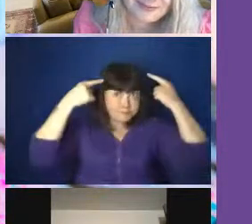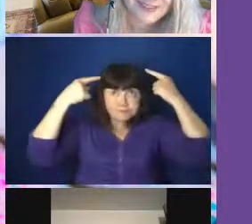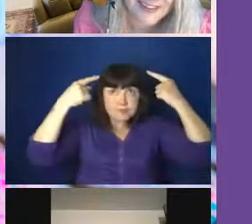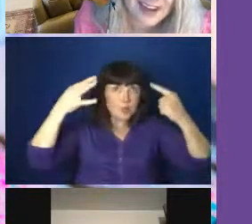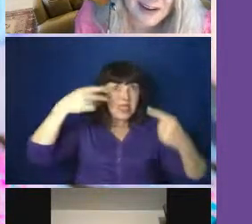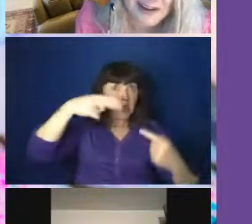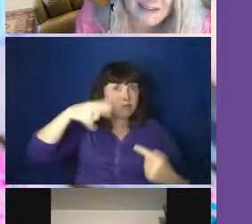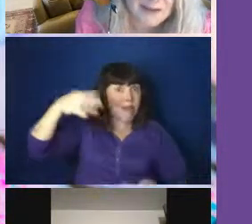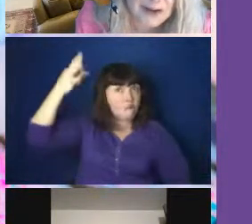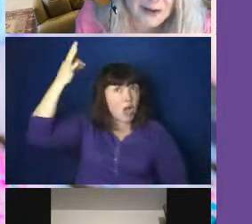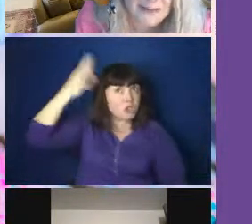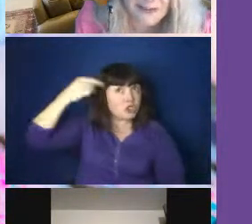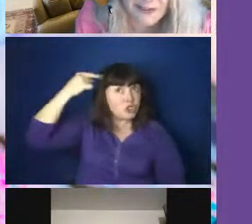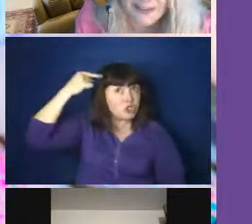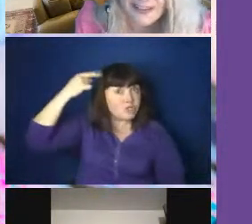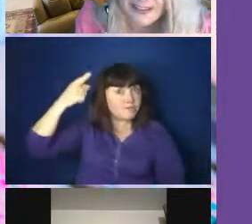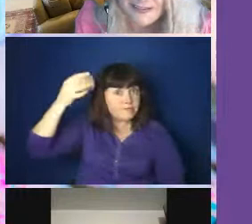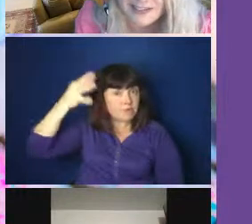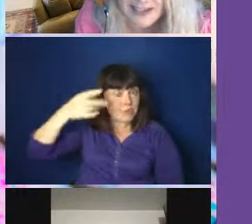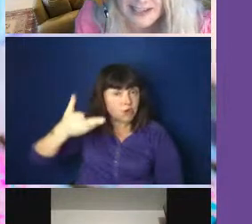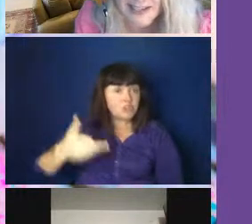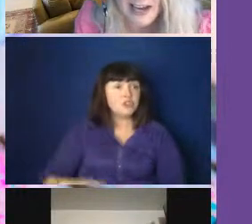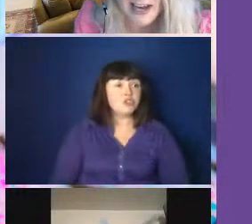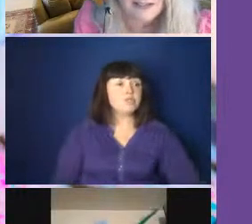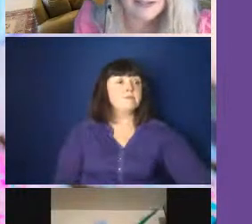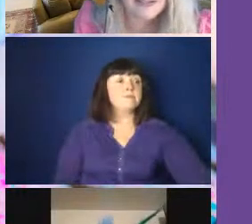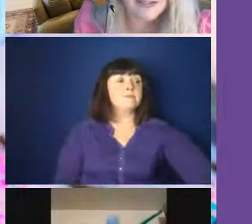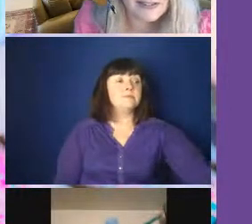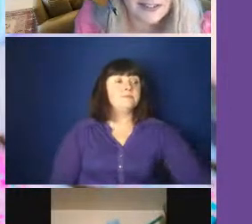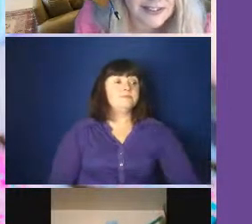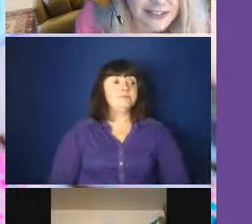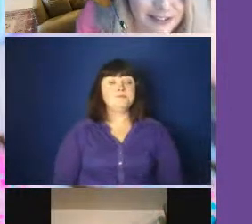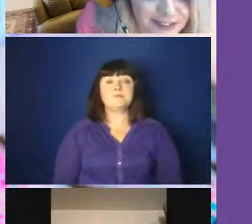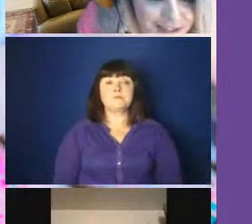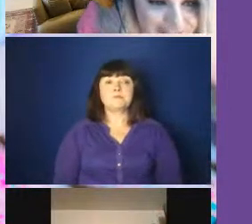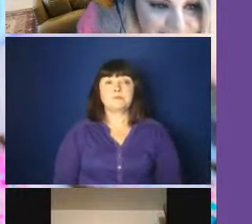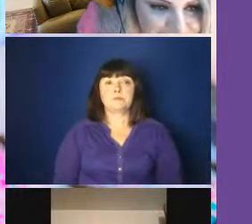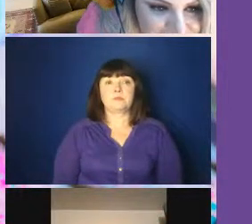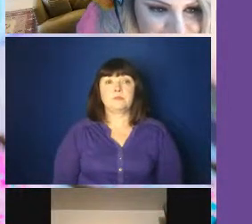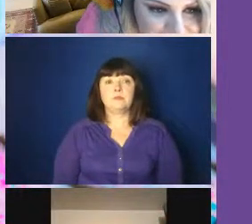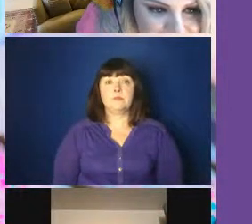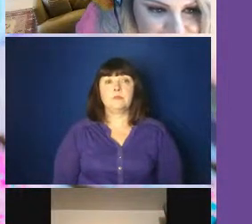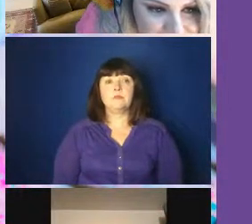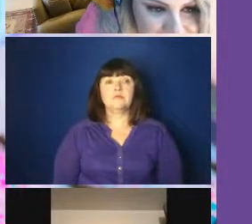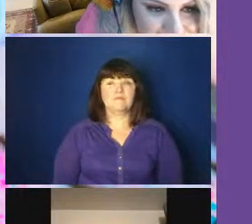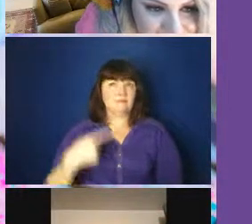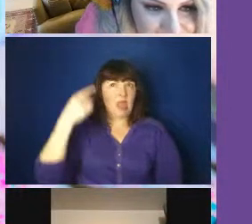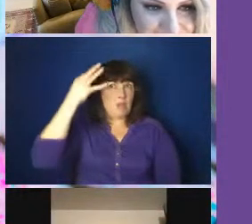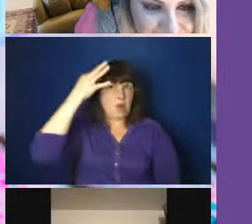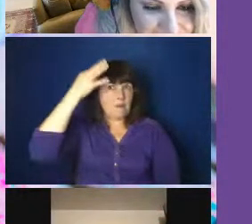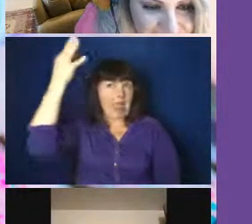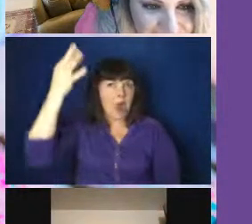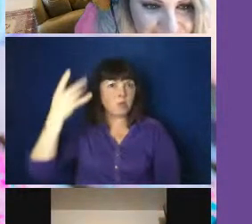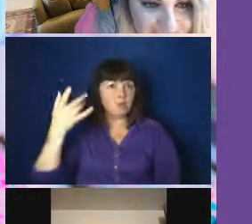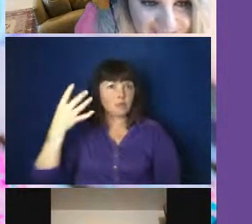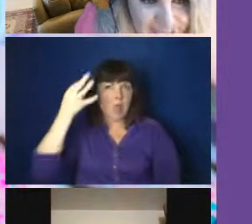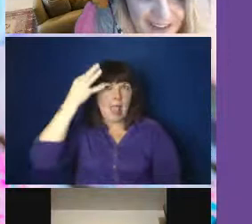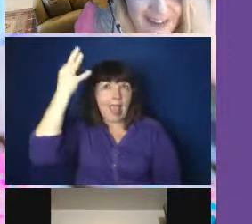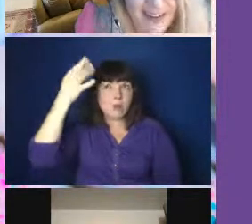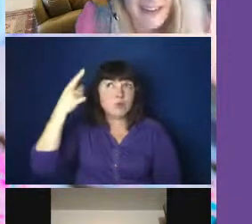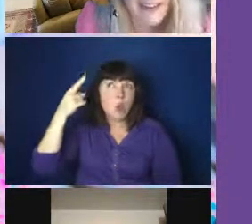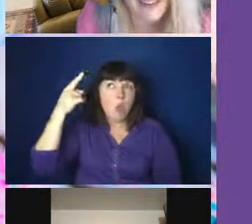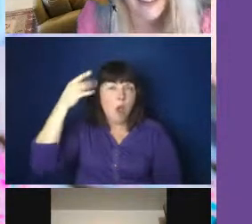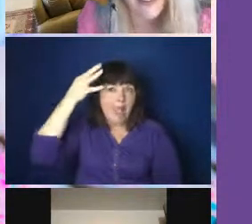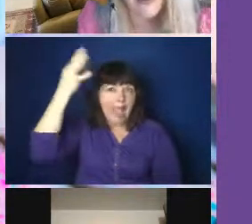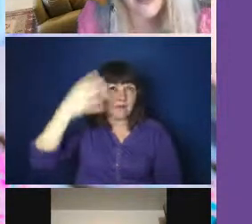See those paintbrush. Yeah, I love them. I think they're fantastic. No, they want to come out and they want to paint. That's why this